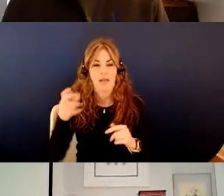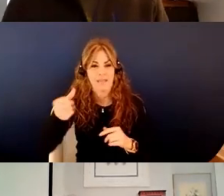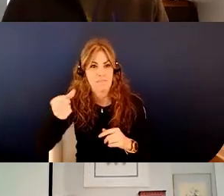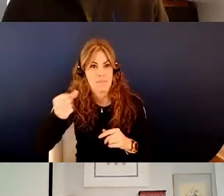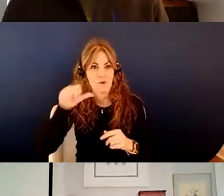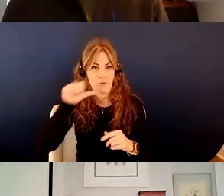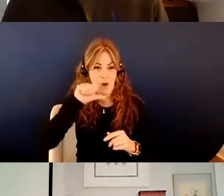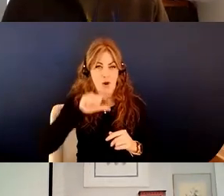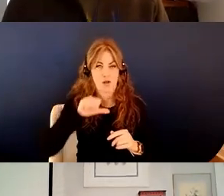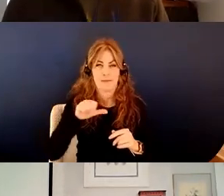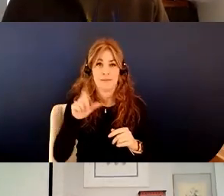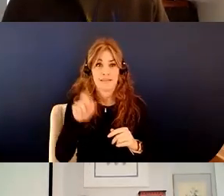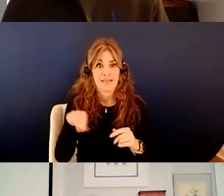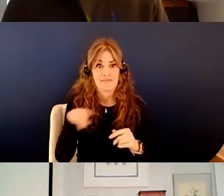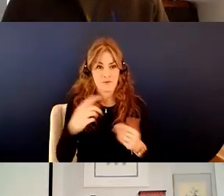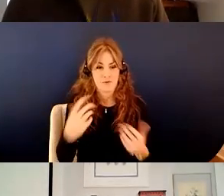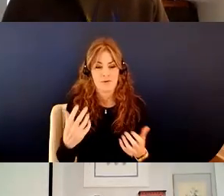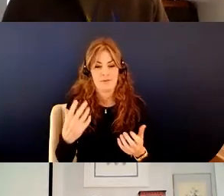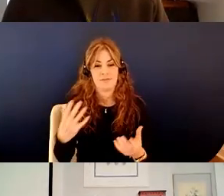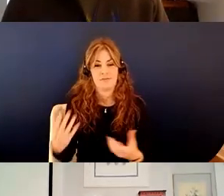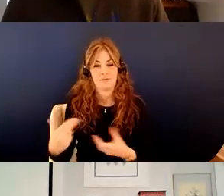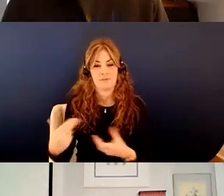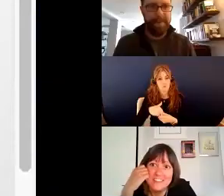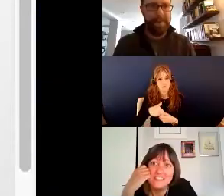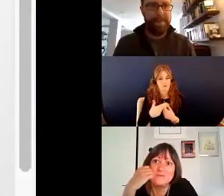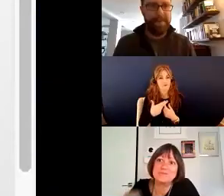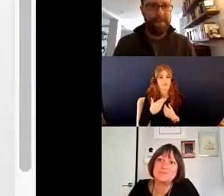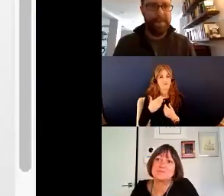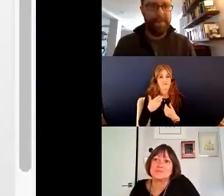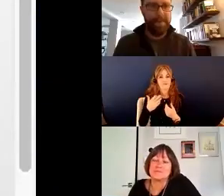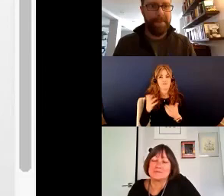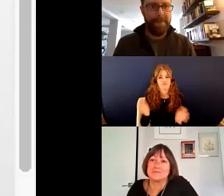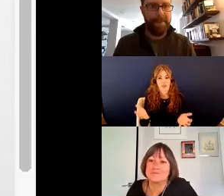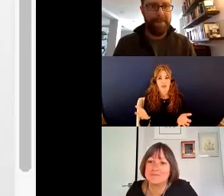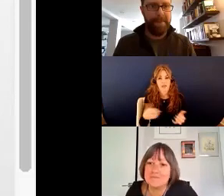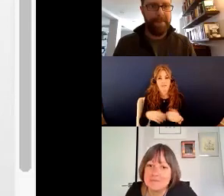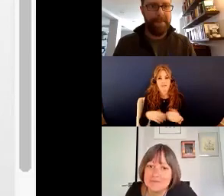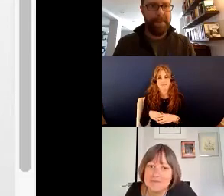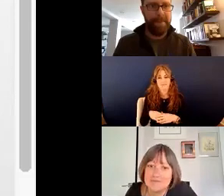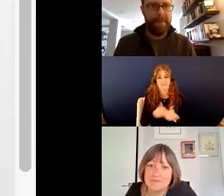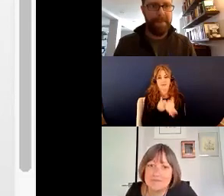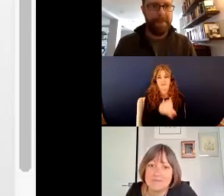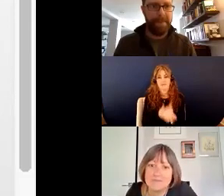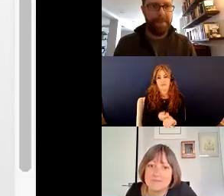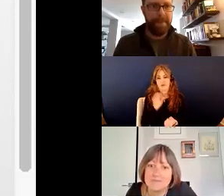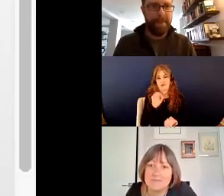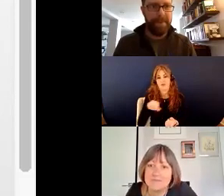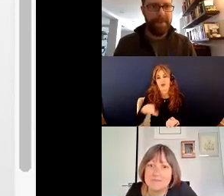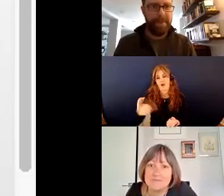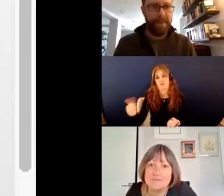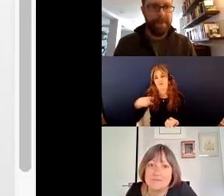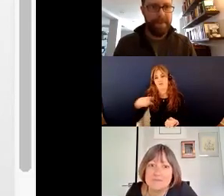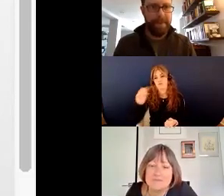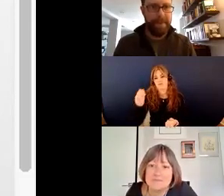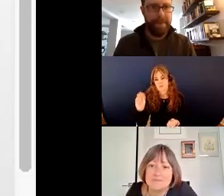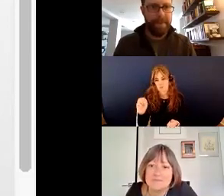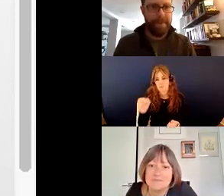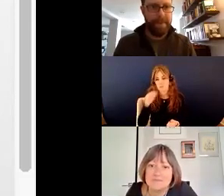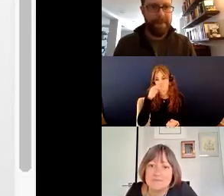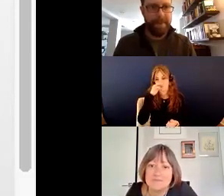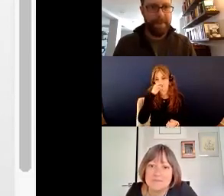of you who are on and want to kind of join and chat informally, just follow that other Zoom, and it'll be